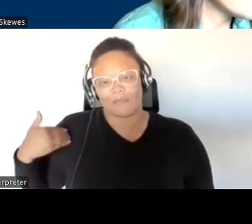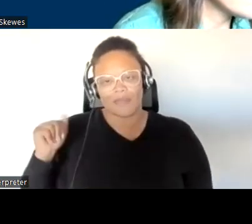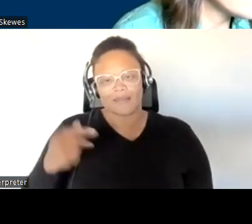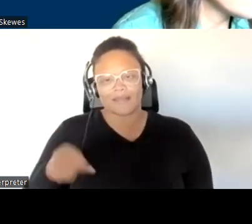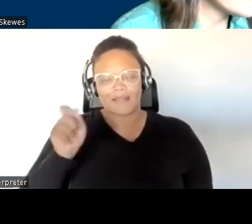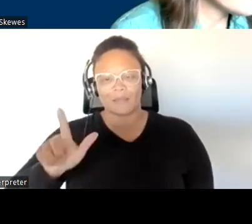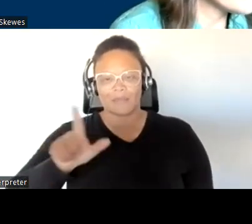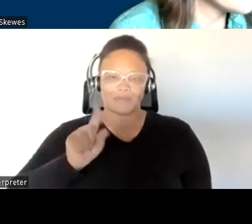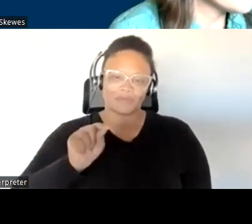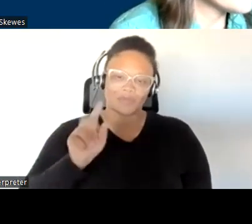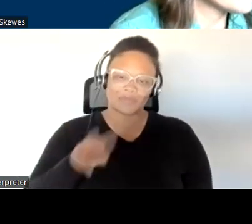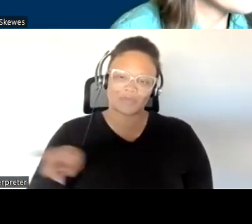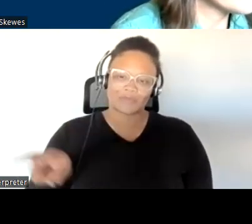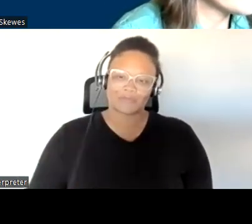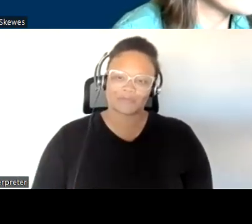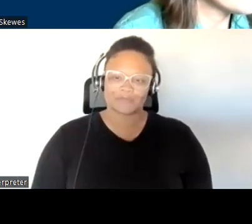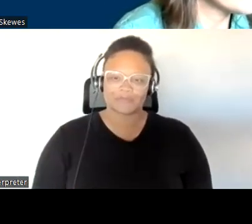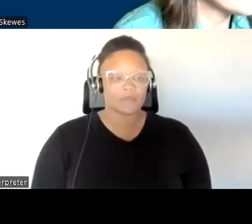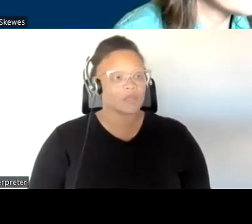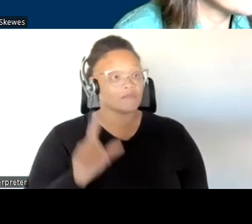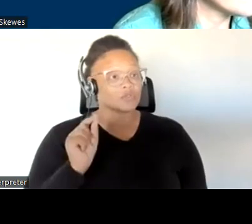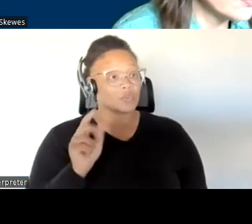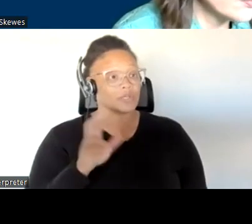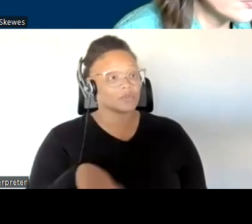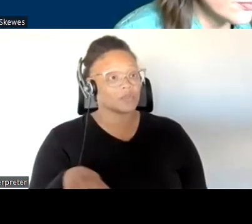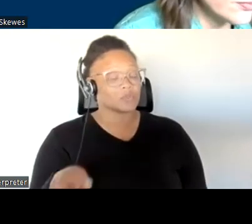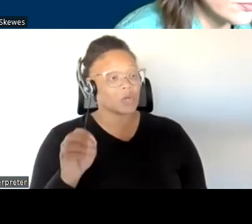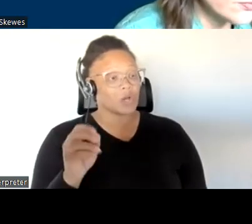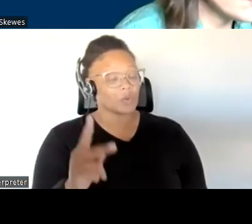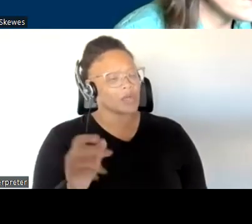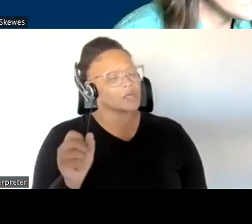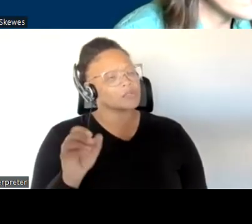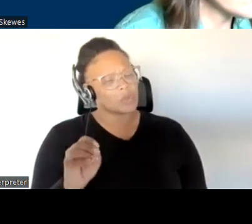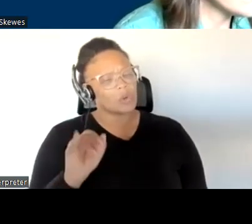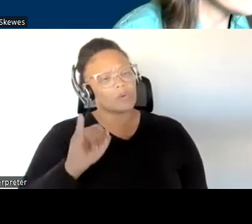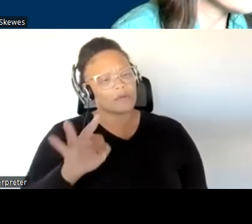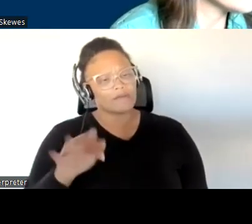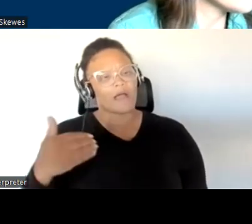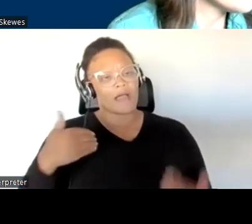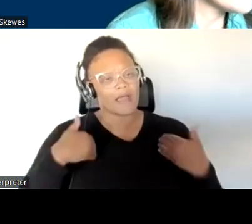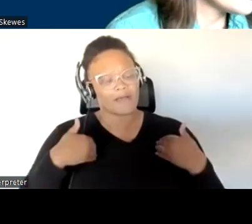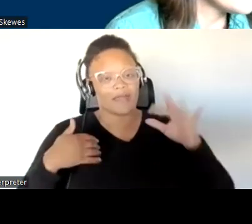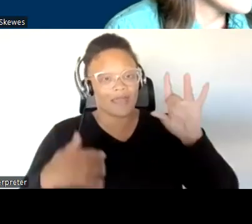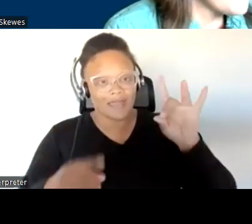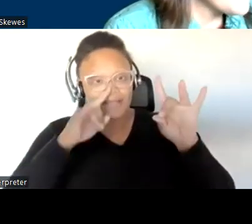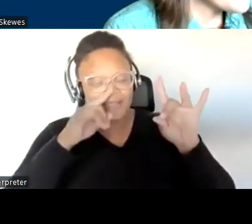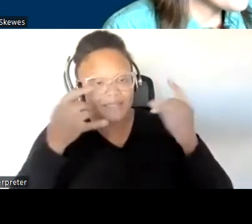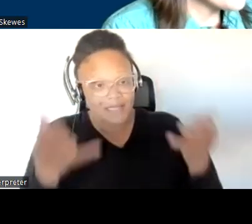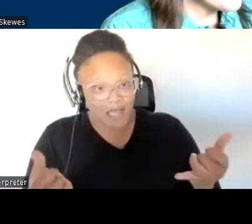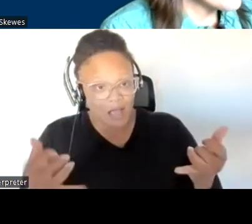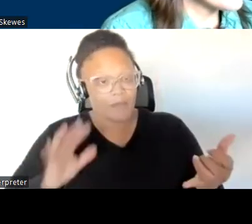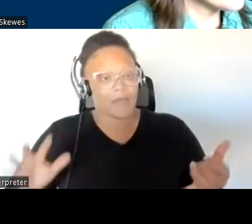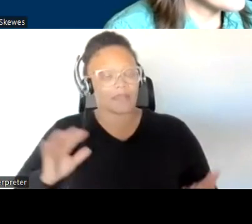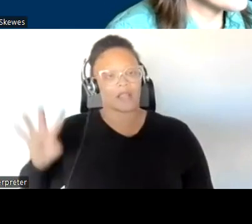2022. Of 2022. Okay, so if I have 8 kids now and I had 4